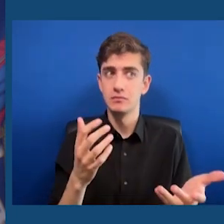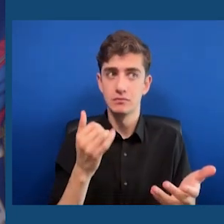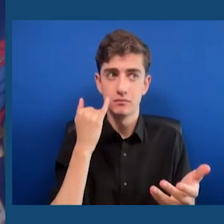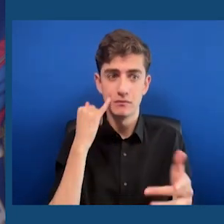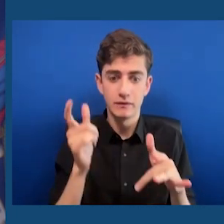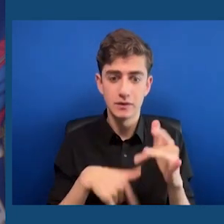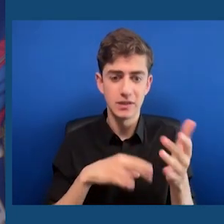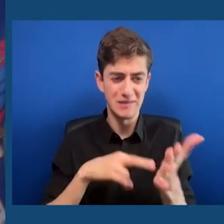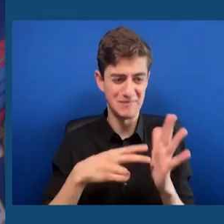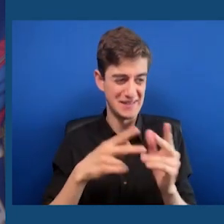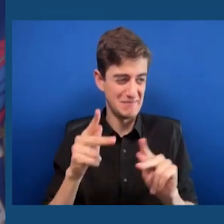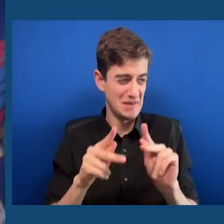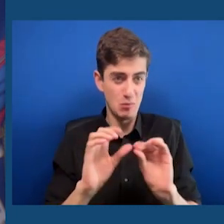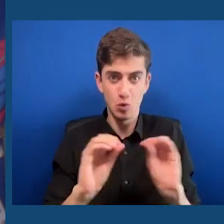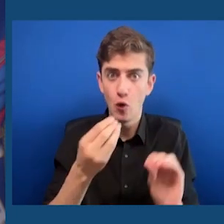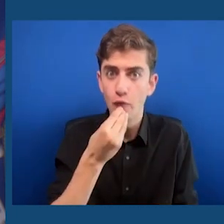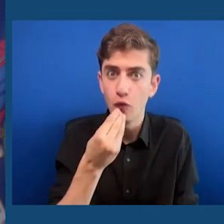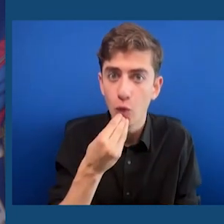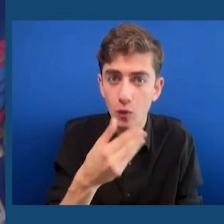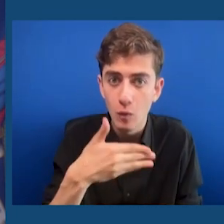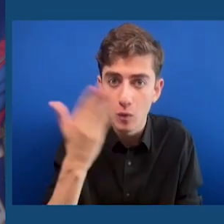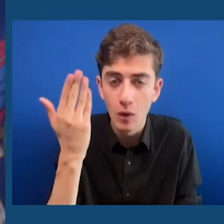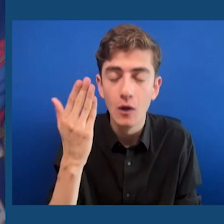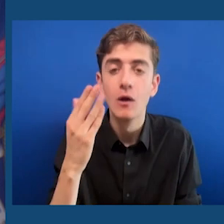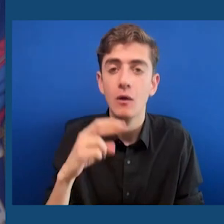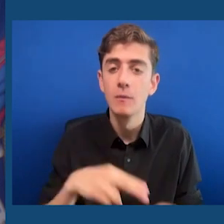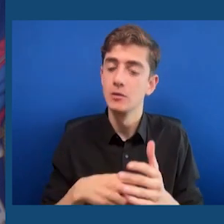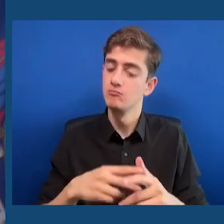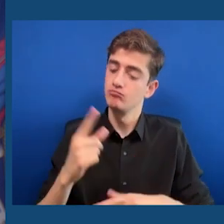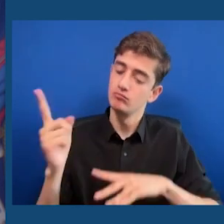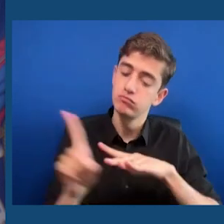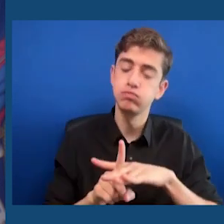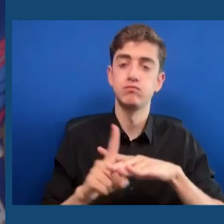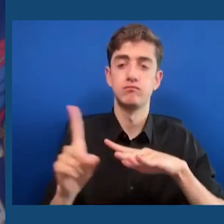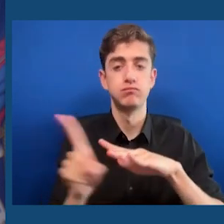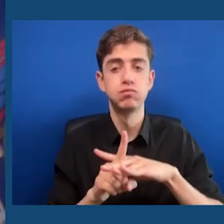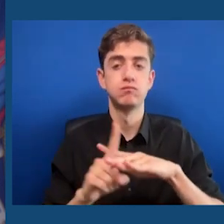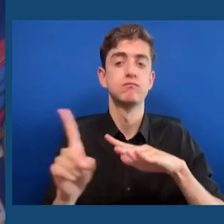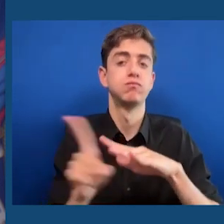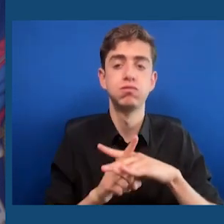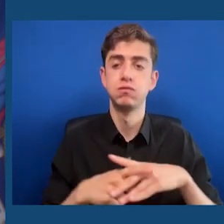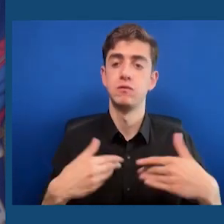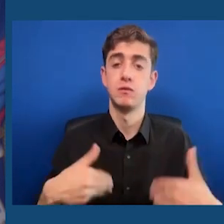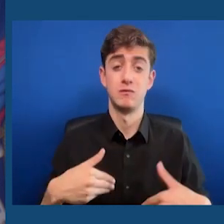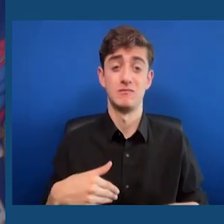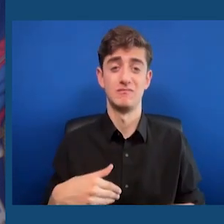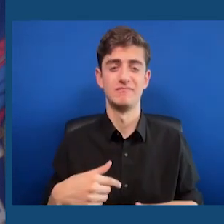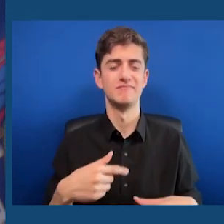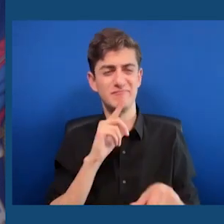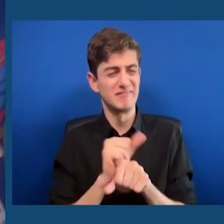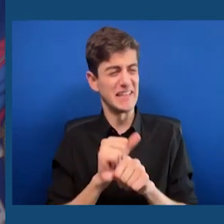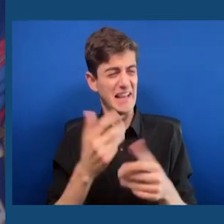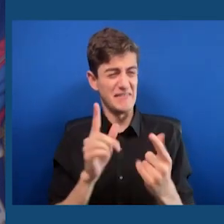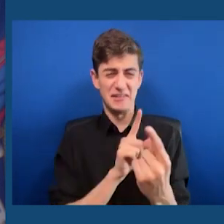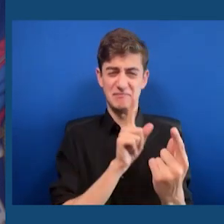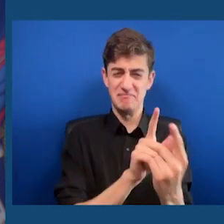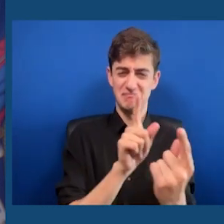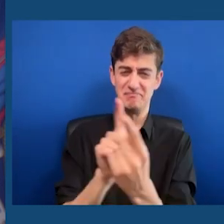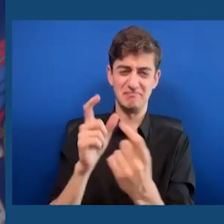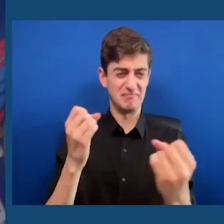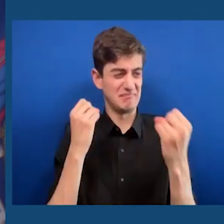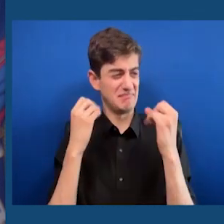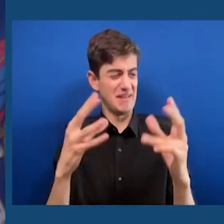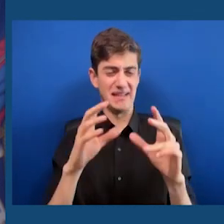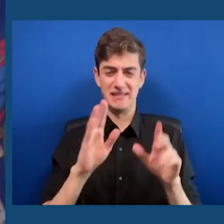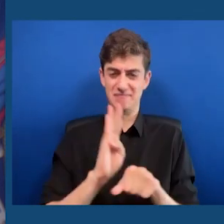of business owners. And you've told me personally what this retail theft has done to your business and all your hopes. And some of you